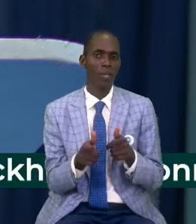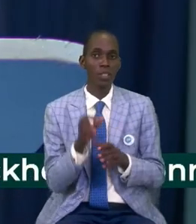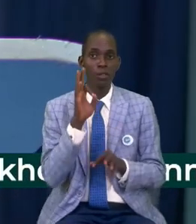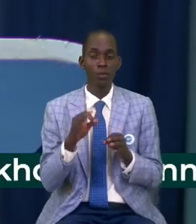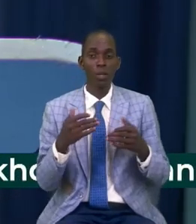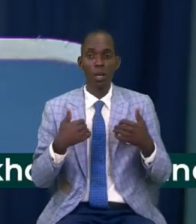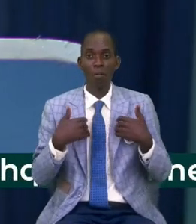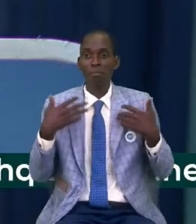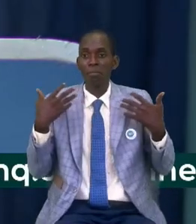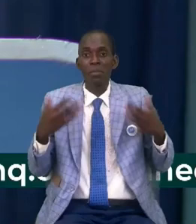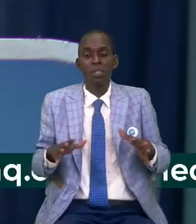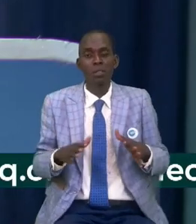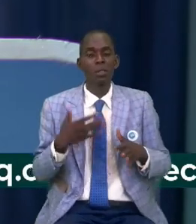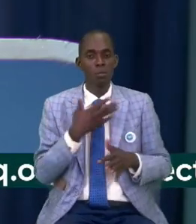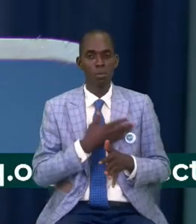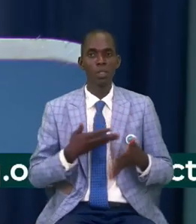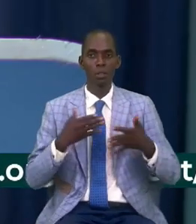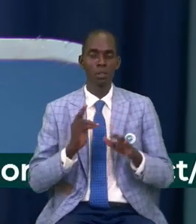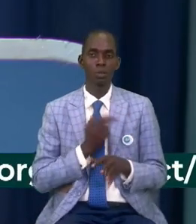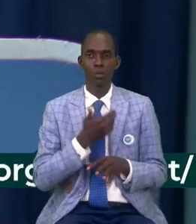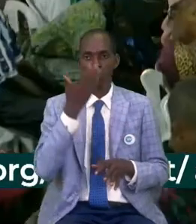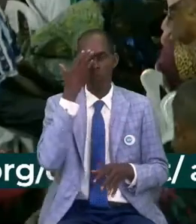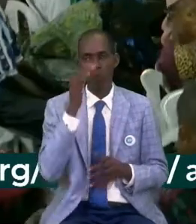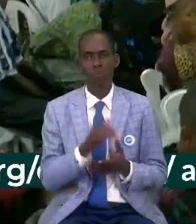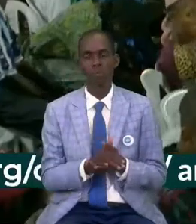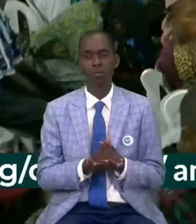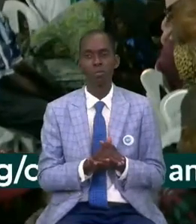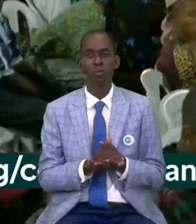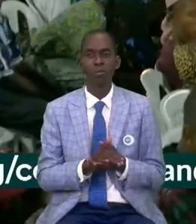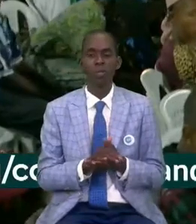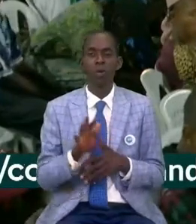Supervisors, if you are true with the counseling, please, can you indicate?